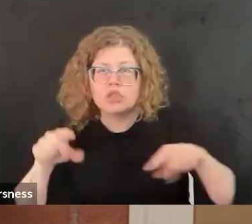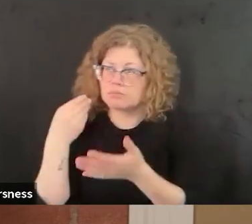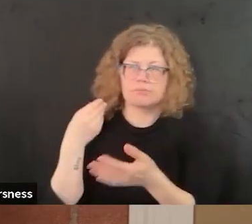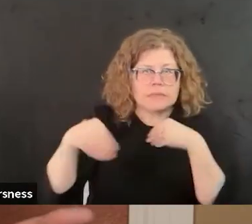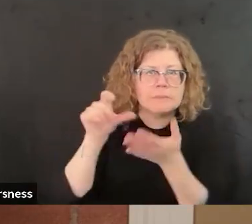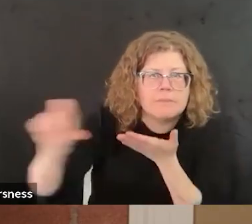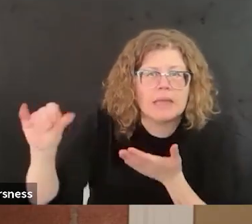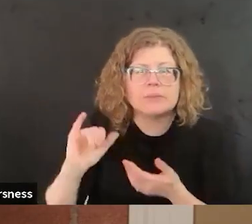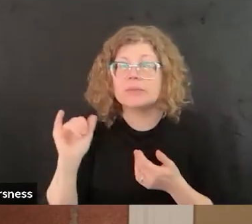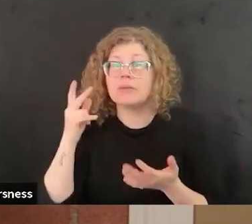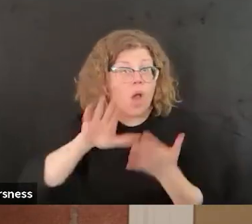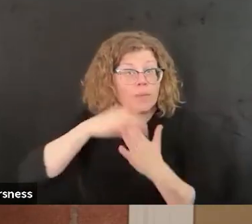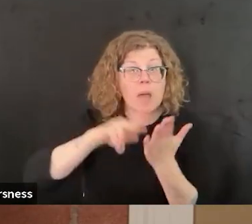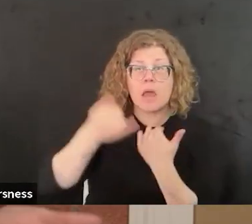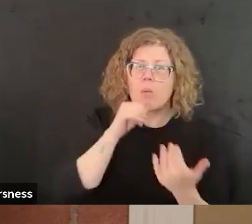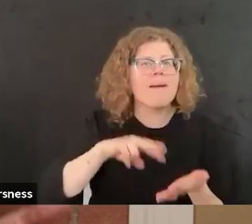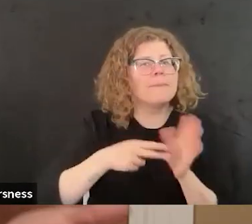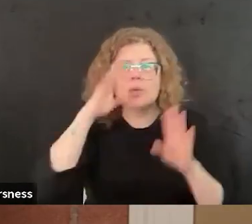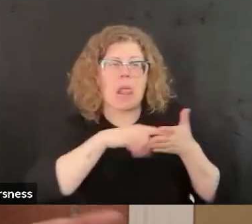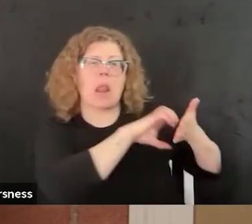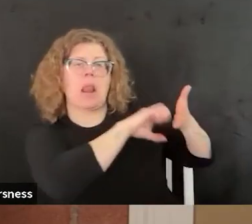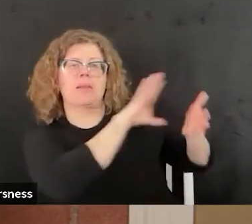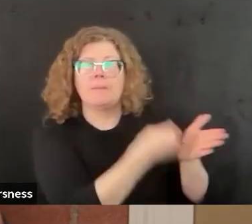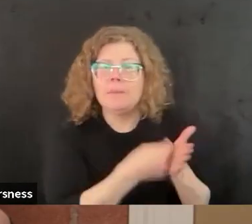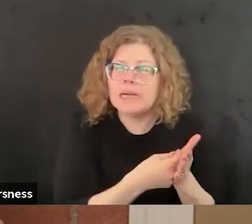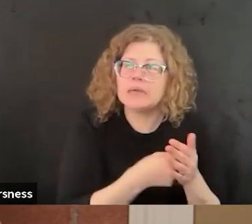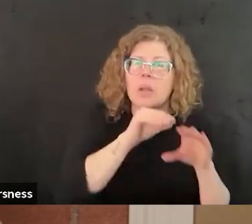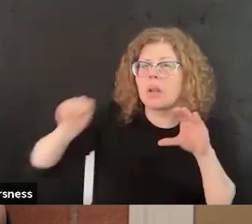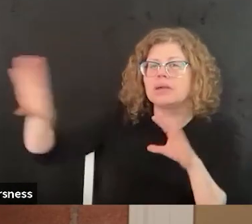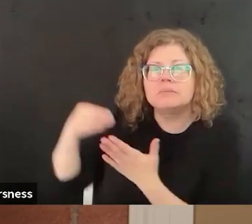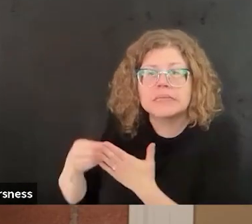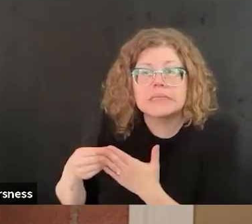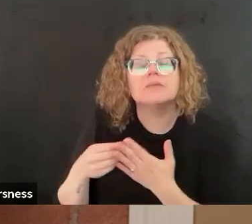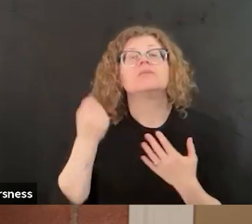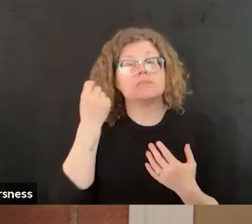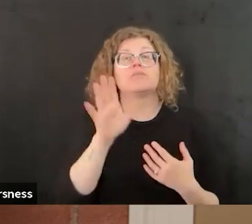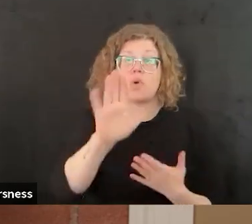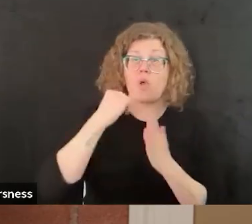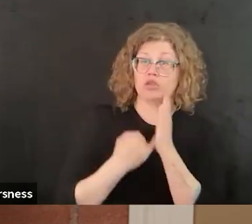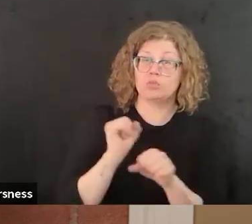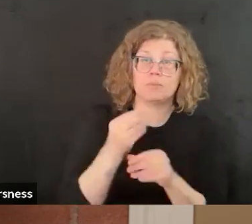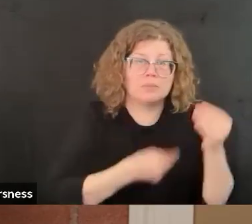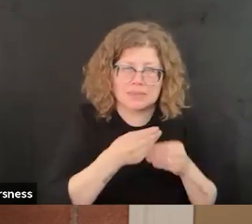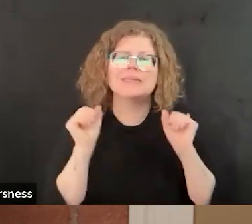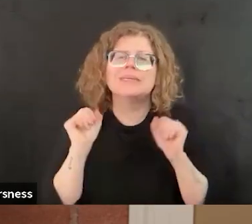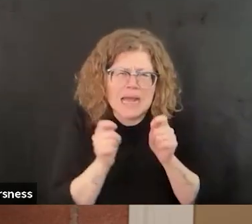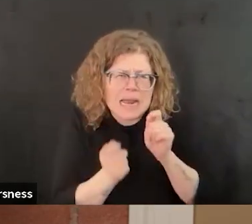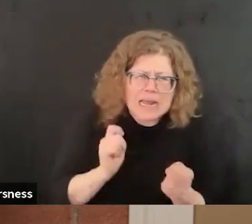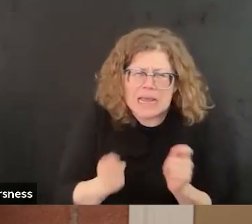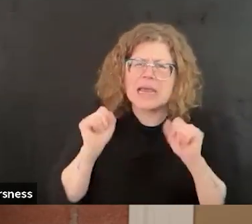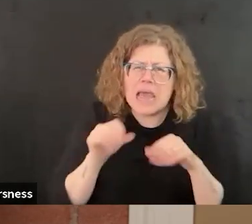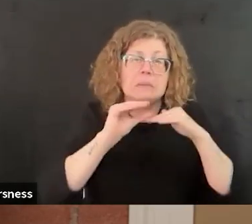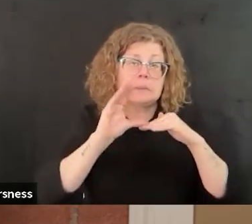we can try to avoid dipping into your artist fee if possible, but B, you have that space within your budget to